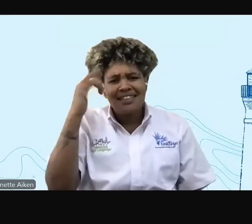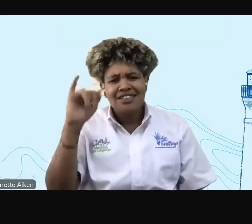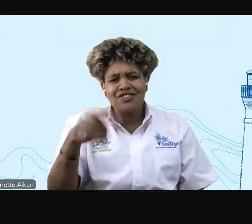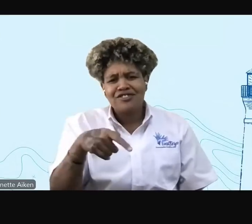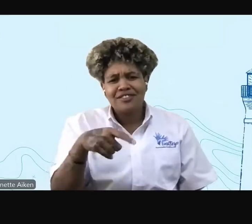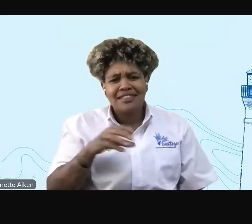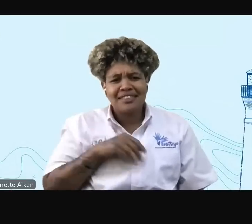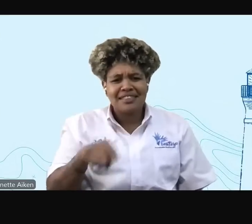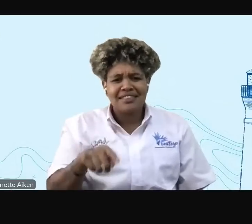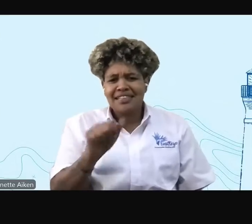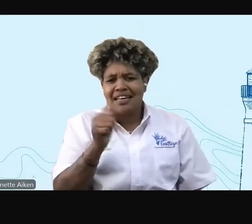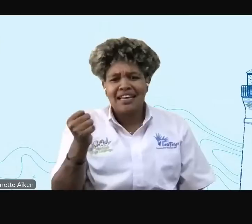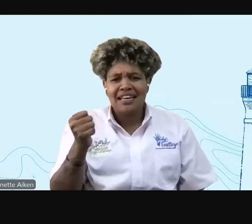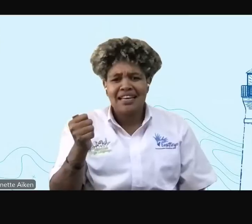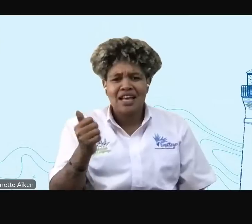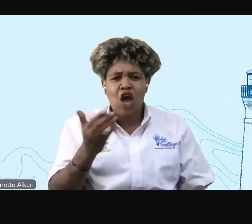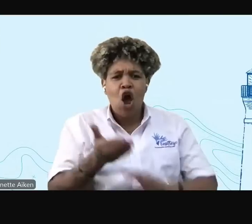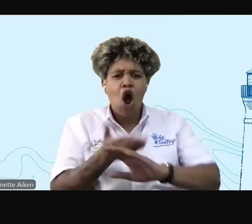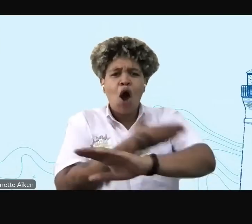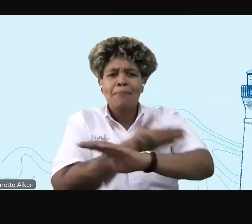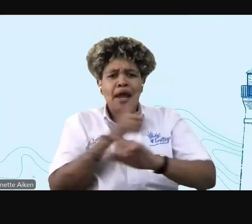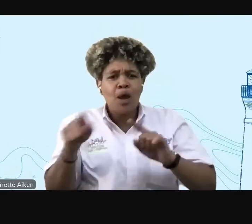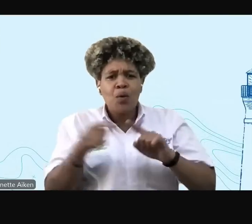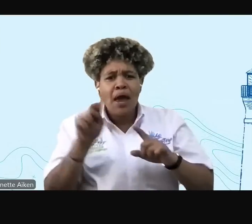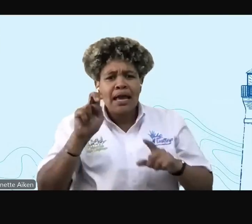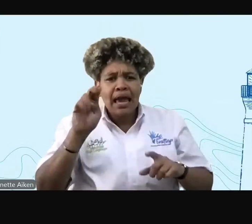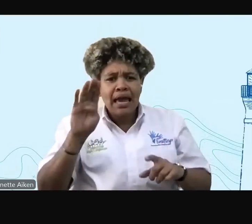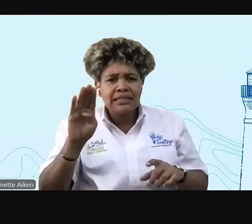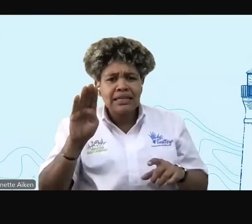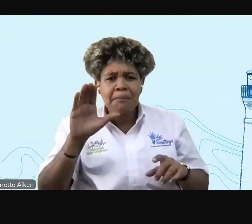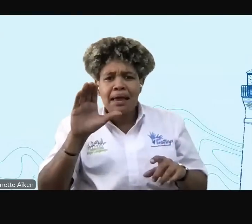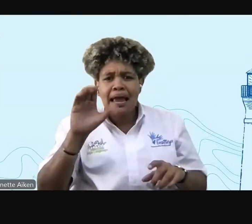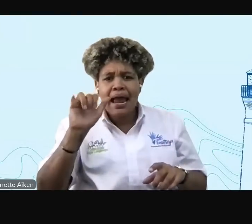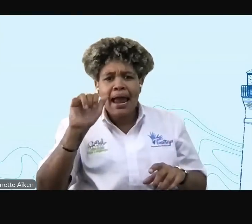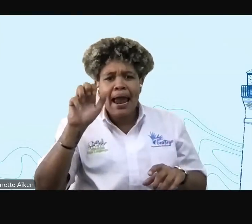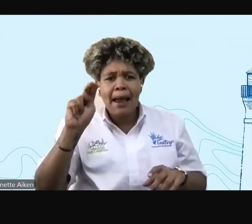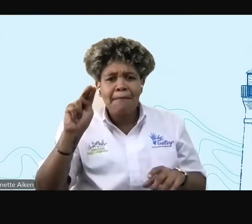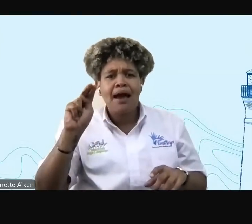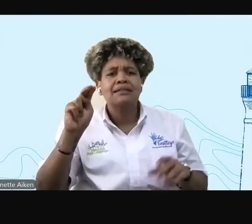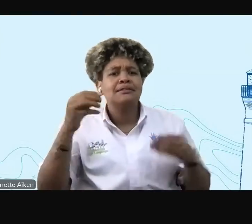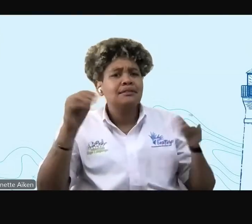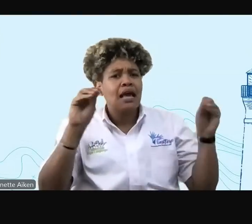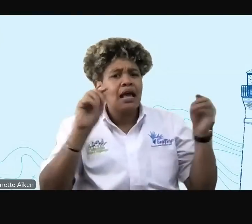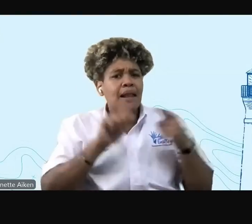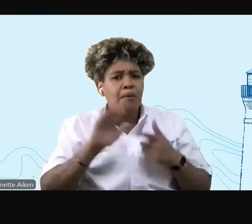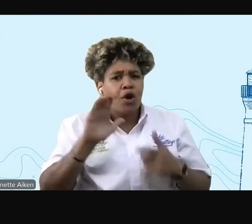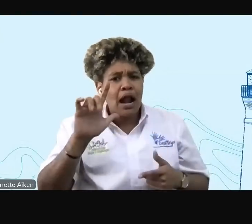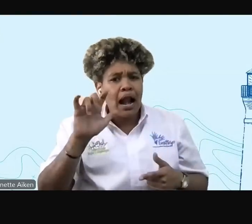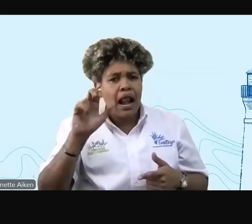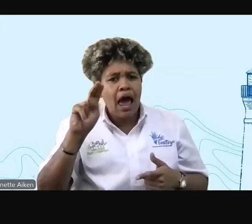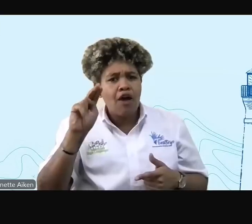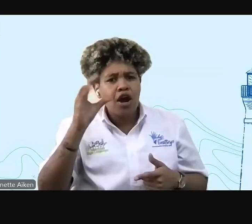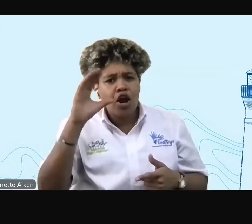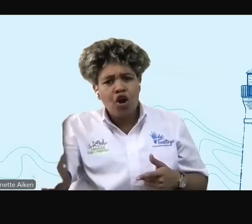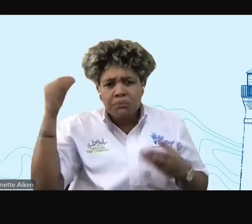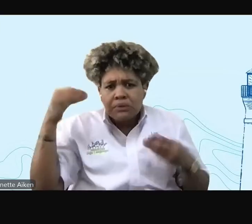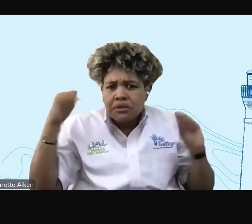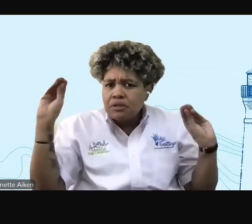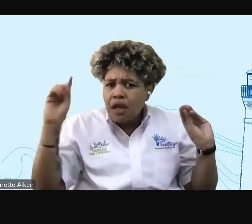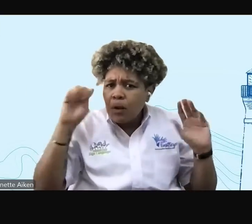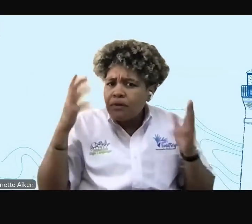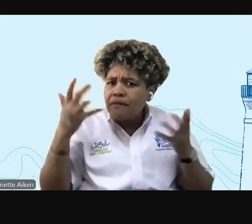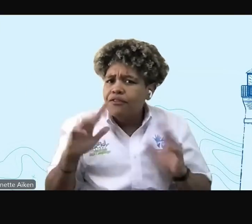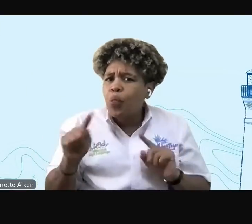this one. Is there any update on when the NCB Cayman sale and the Clarion Group sale should be